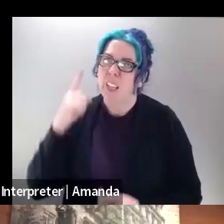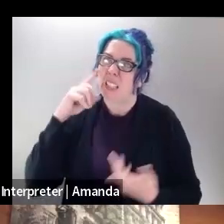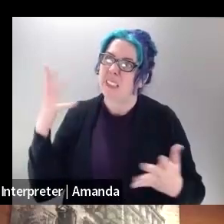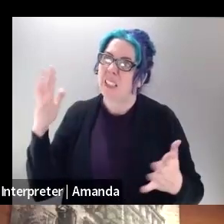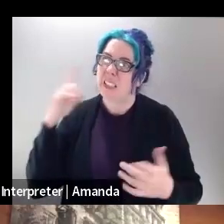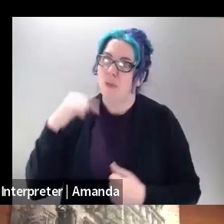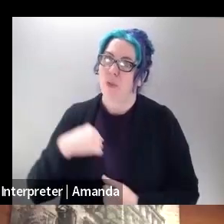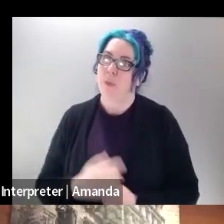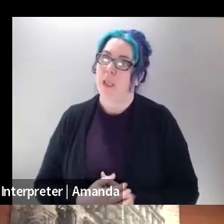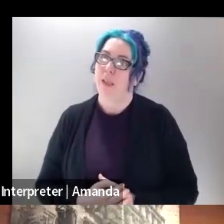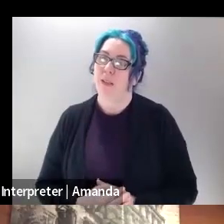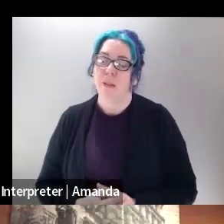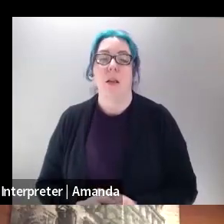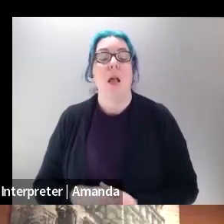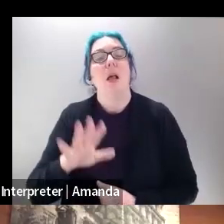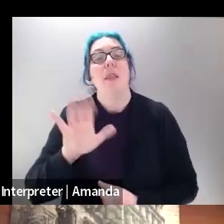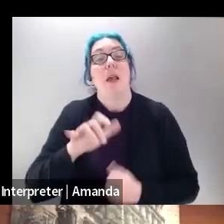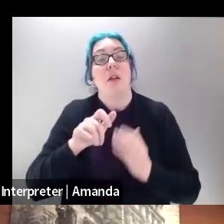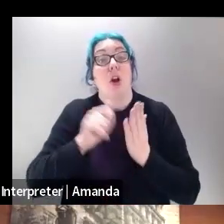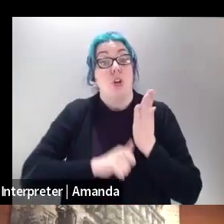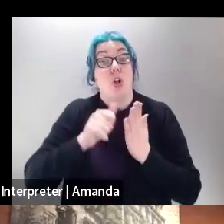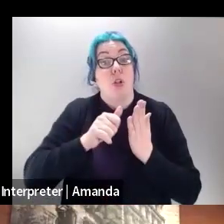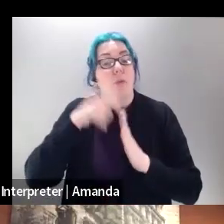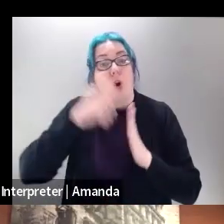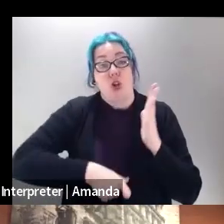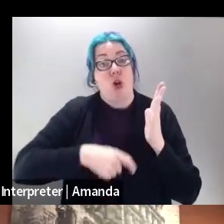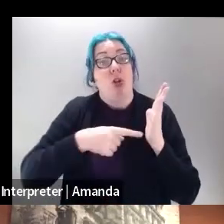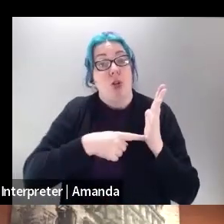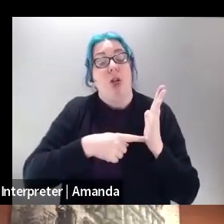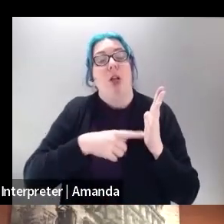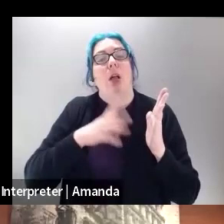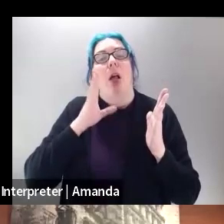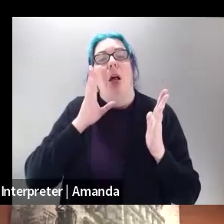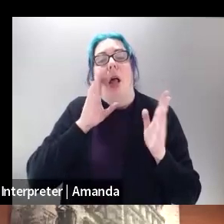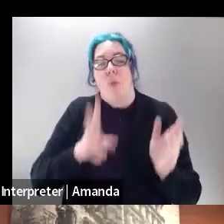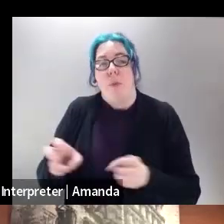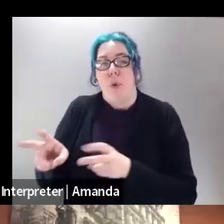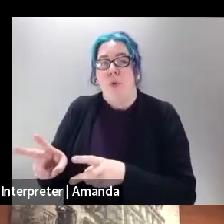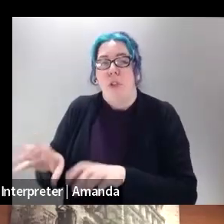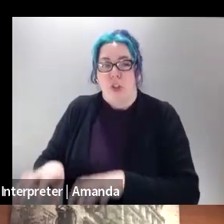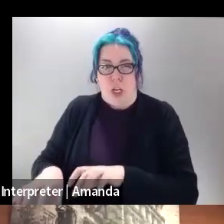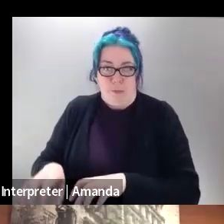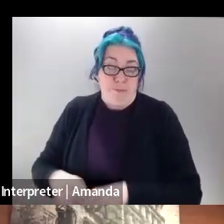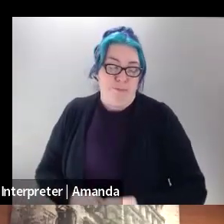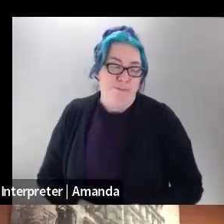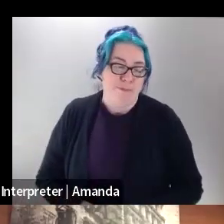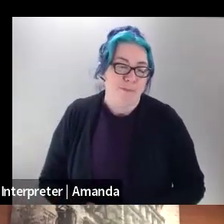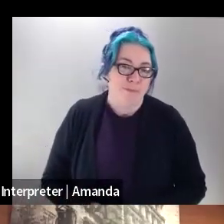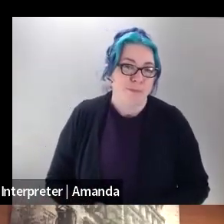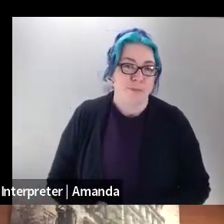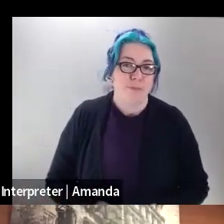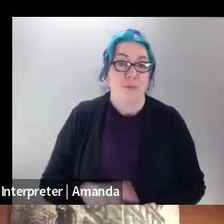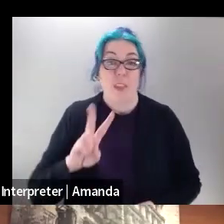I'll pop that article in the chat in case anyone is interested in looking at it. Thanks, Jenna. And